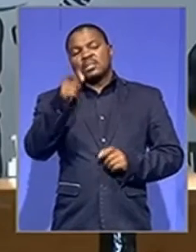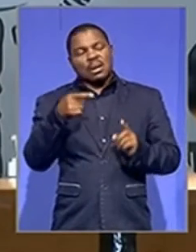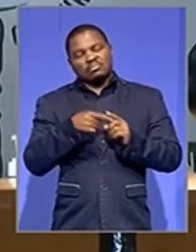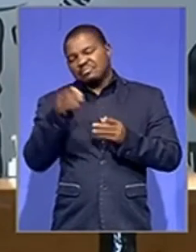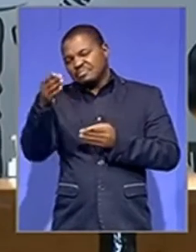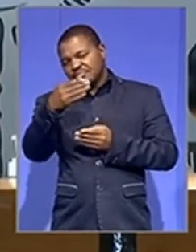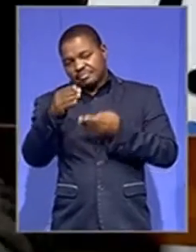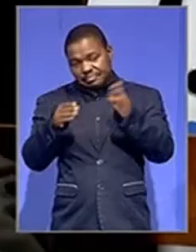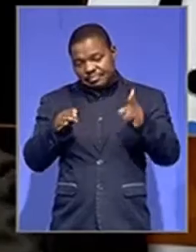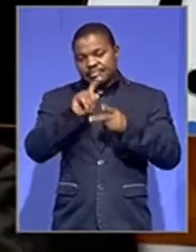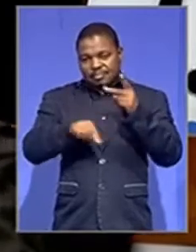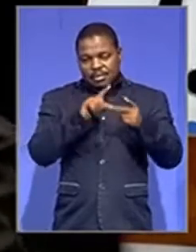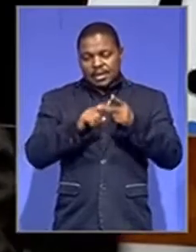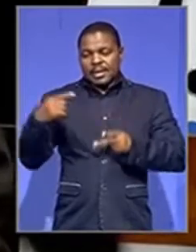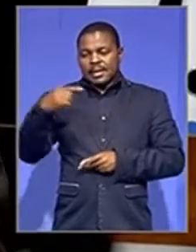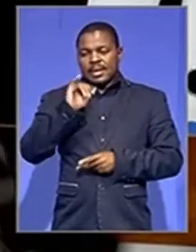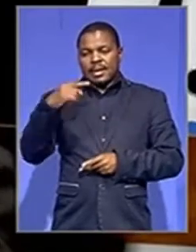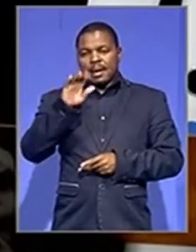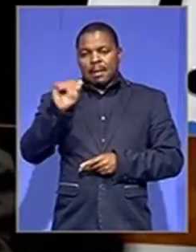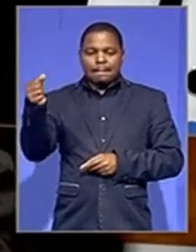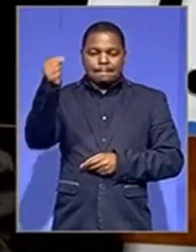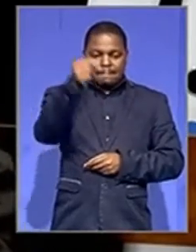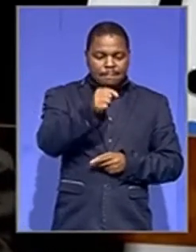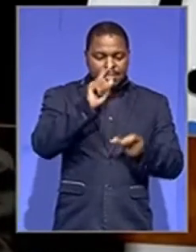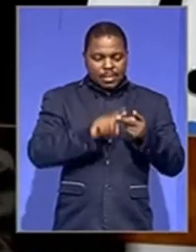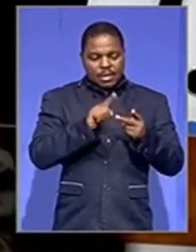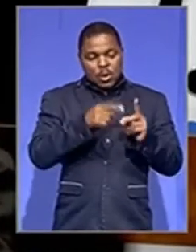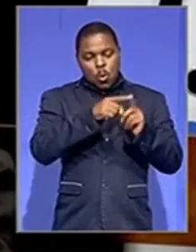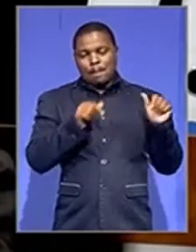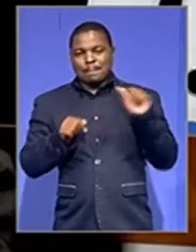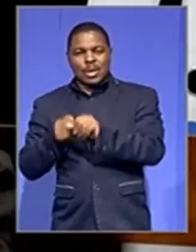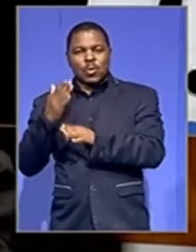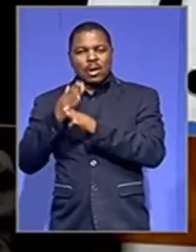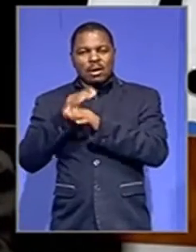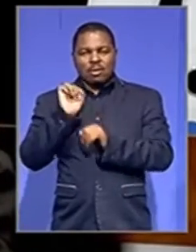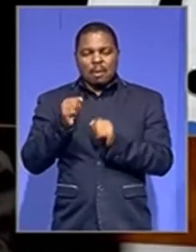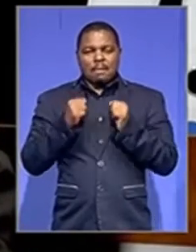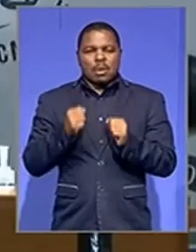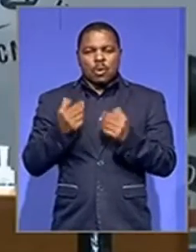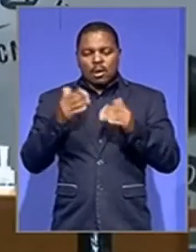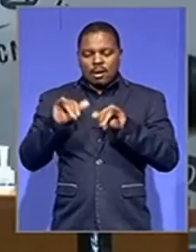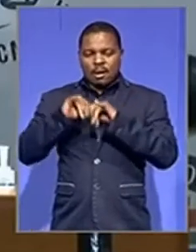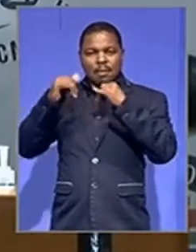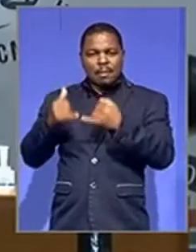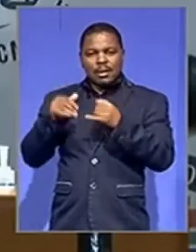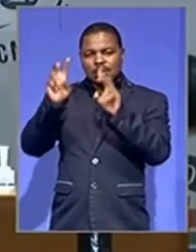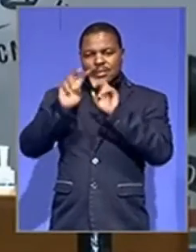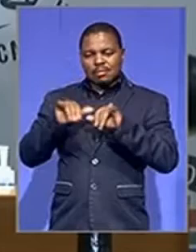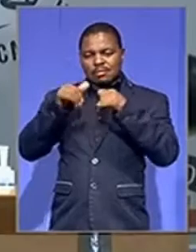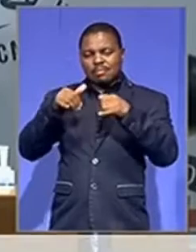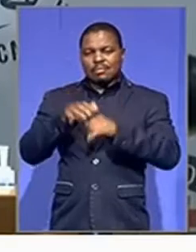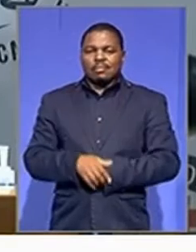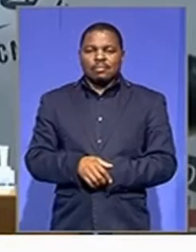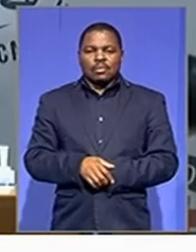filwe Melusi Kigaba, mme Molefe a boela maemong a gagwe a peleng dibeke tše pedi khampaning ya Eskom. You would